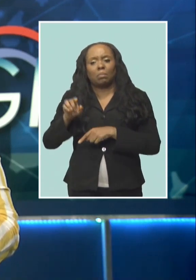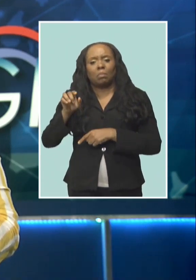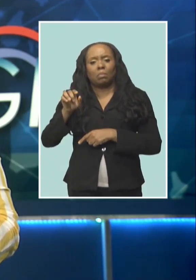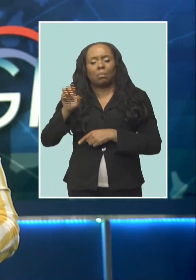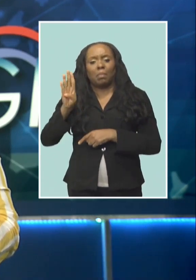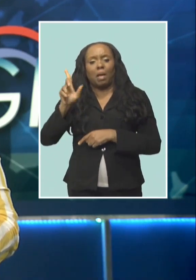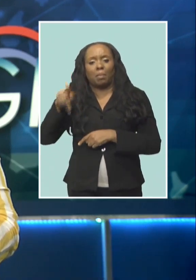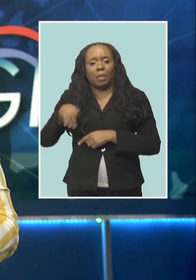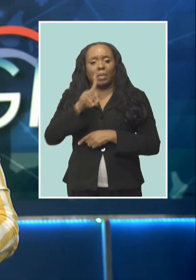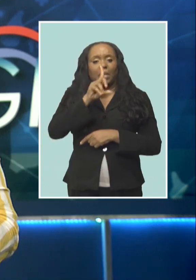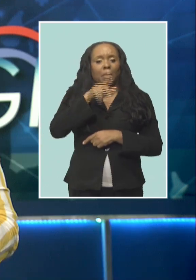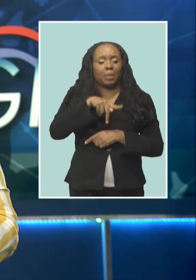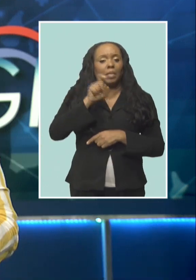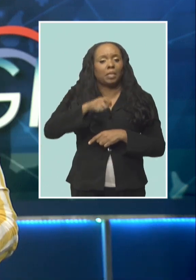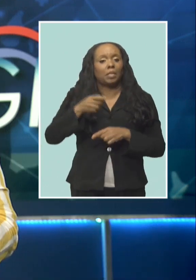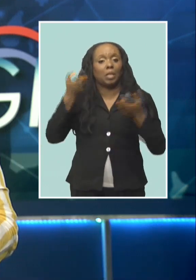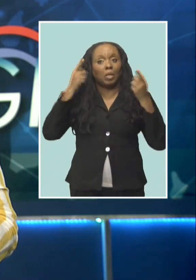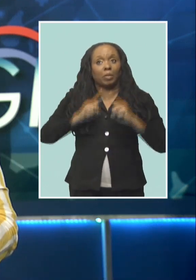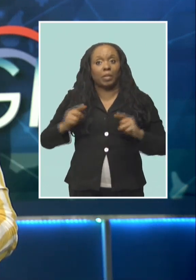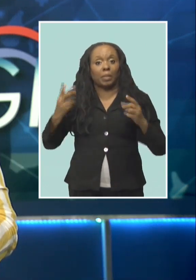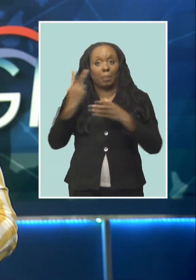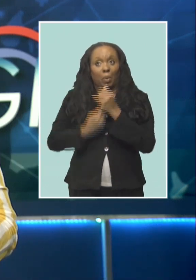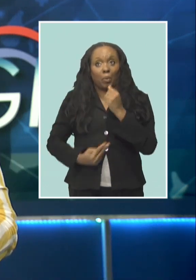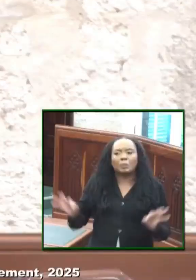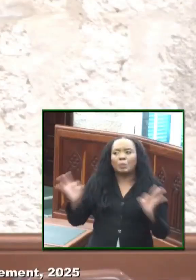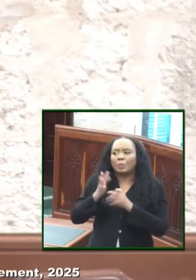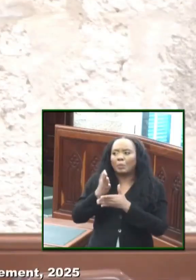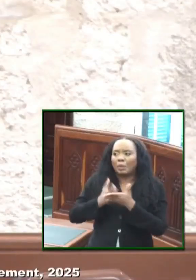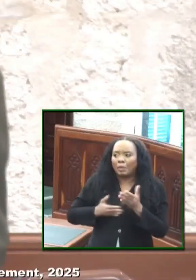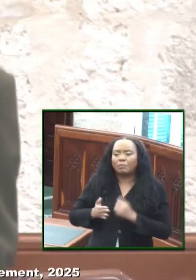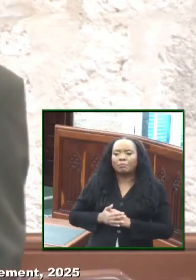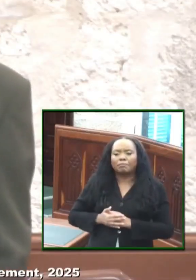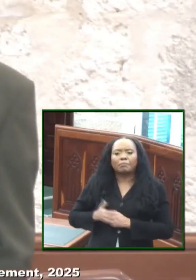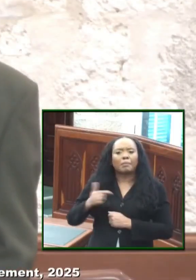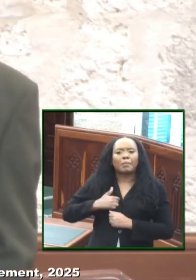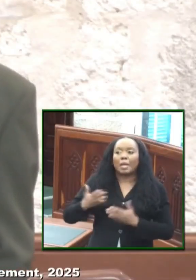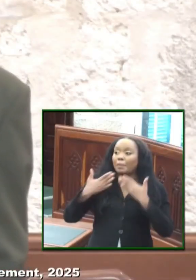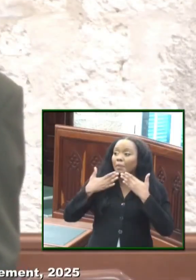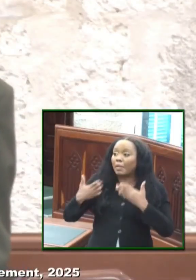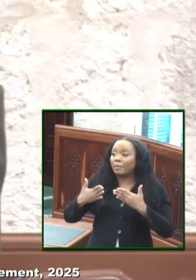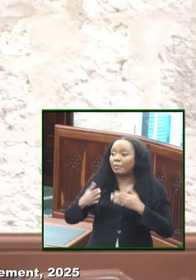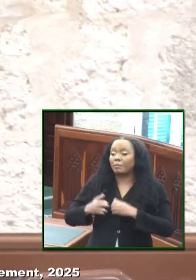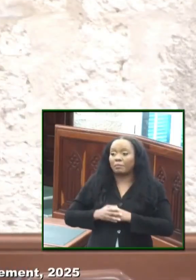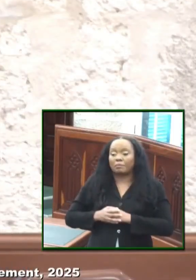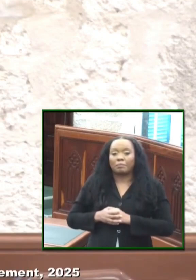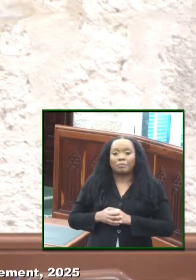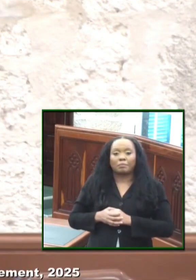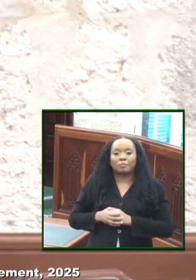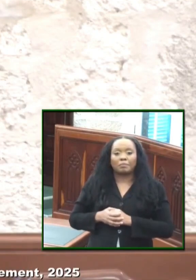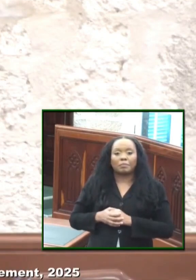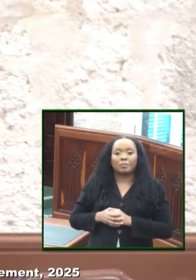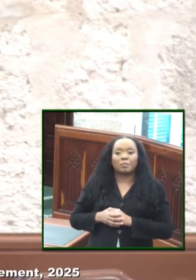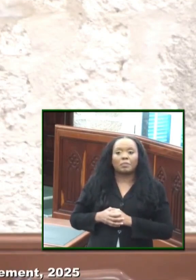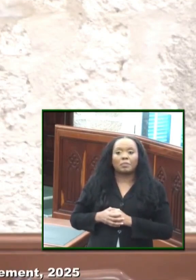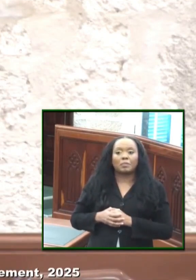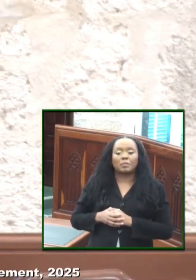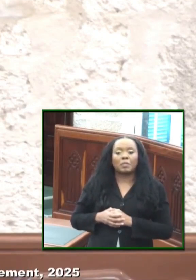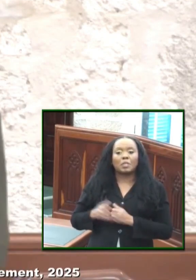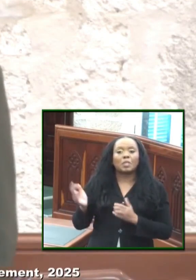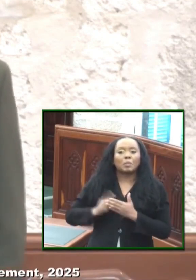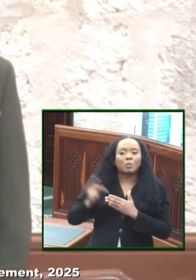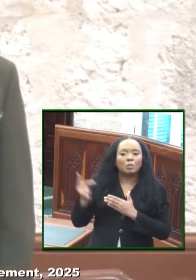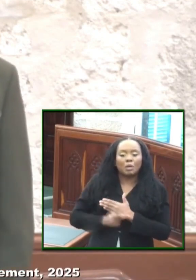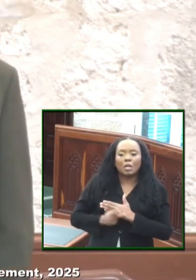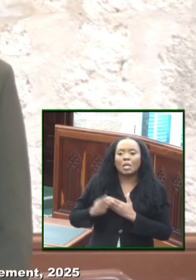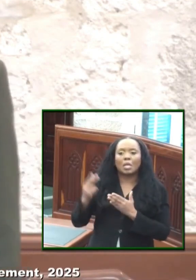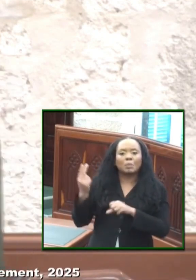government's National Peace Program. I am happy that the program was able to use the Chicago Crime model in 2023, and